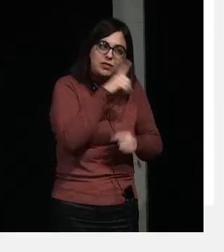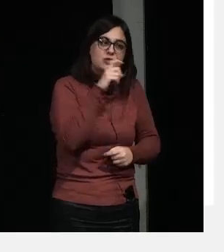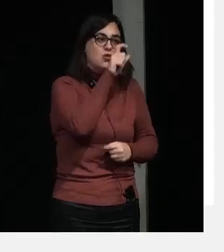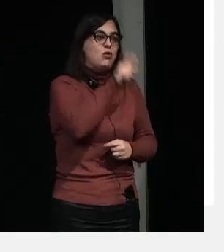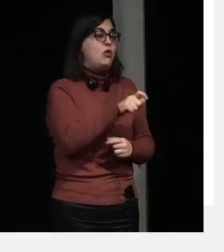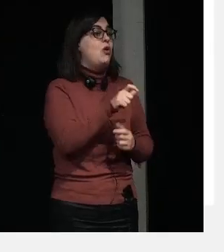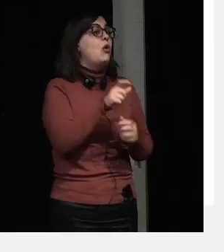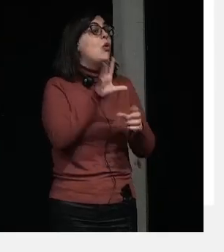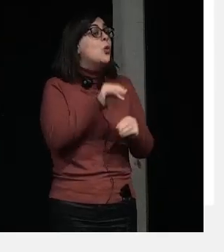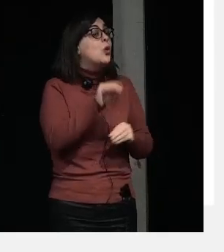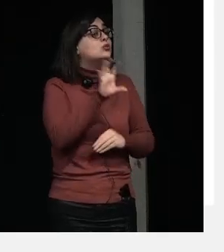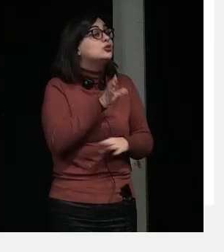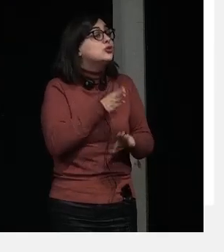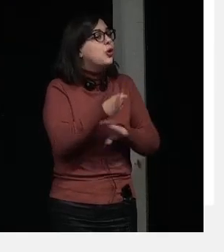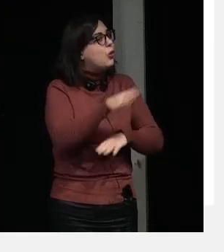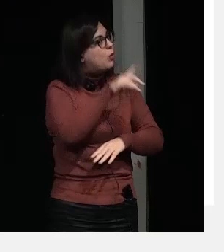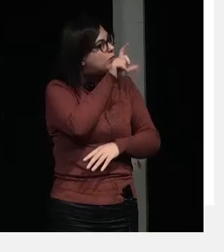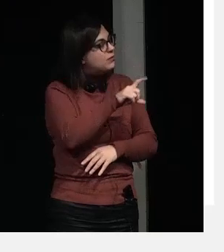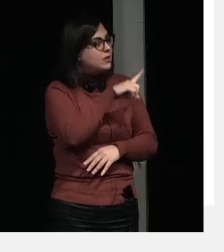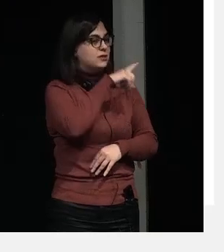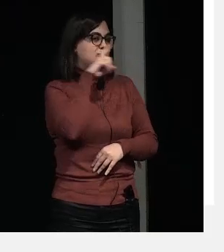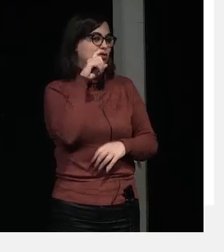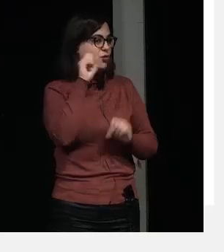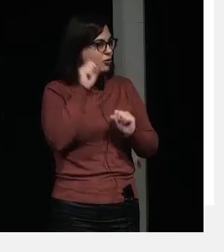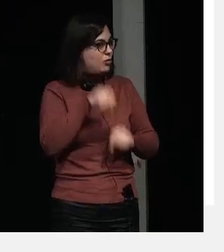and so